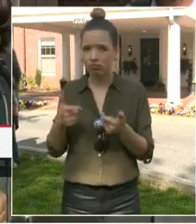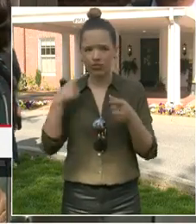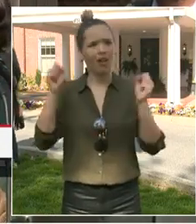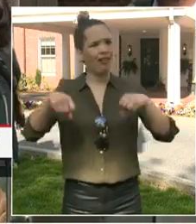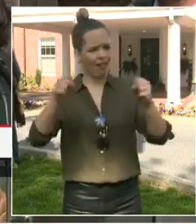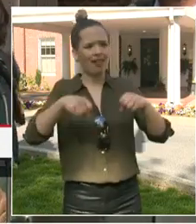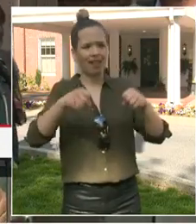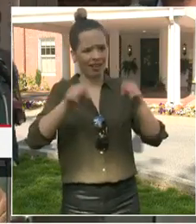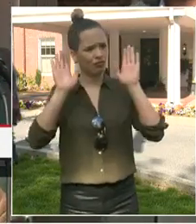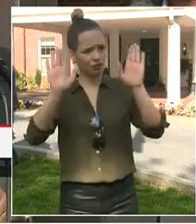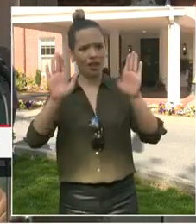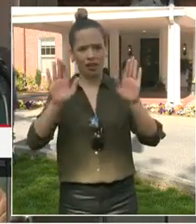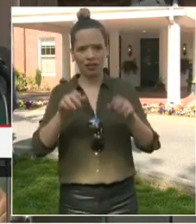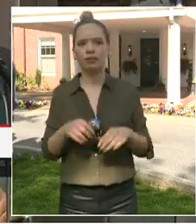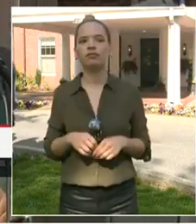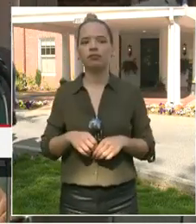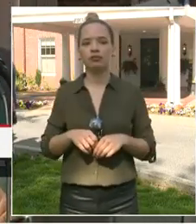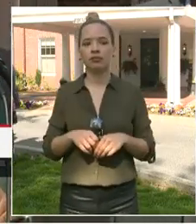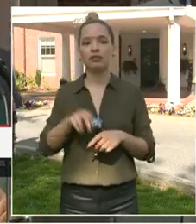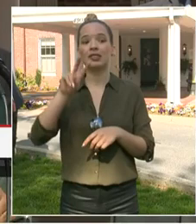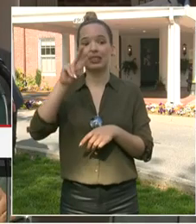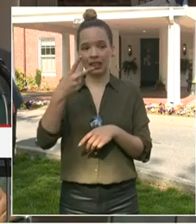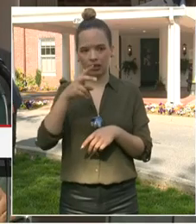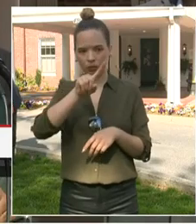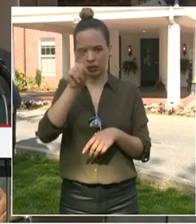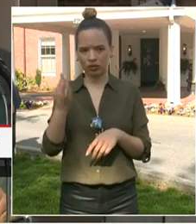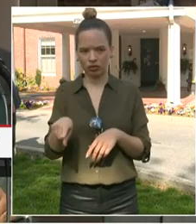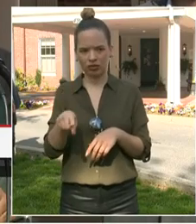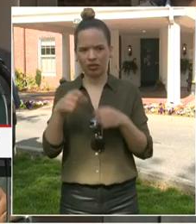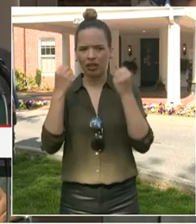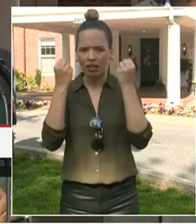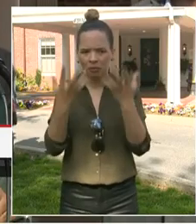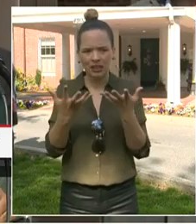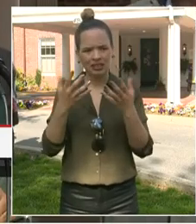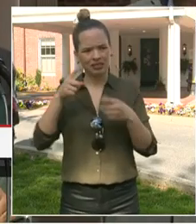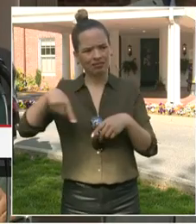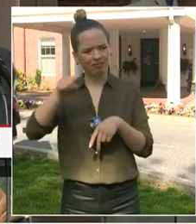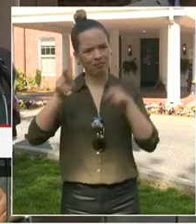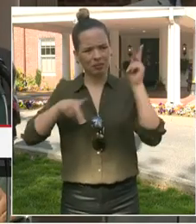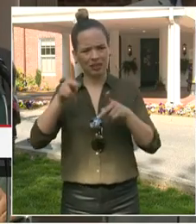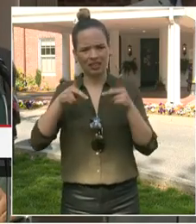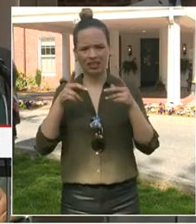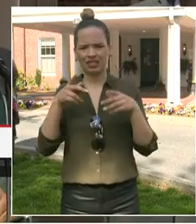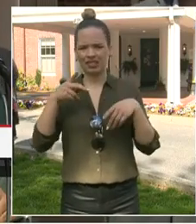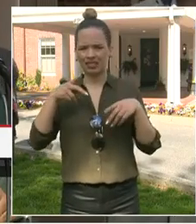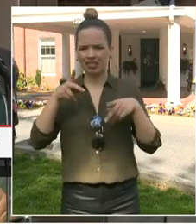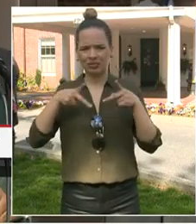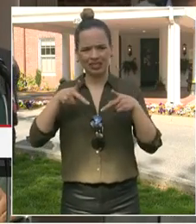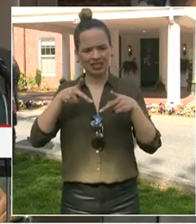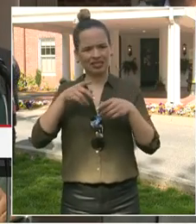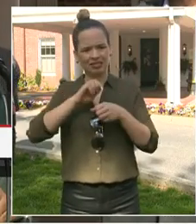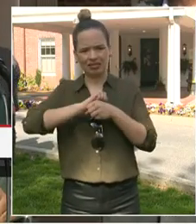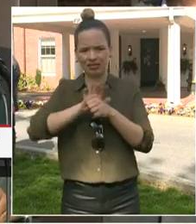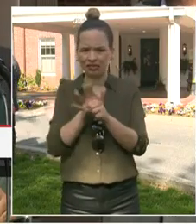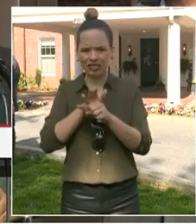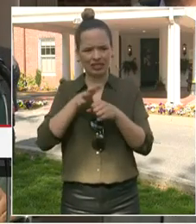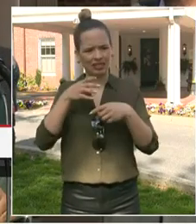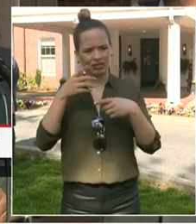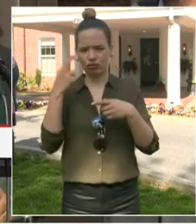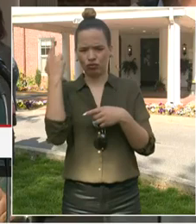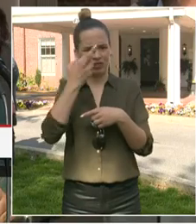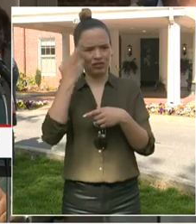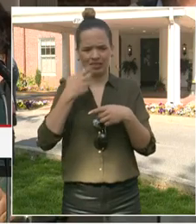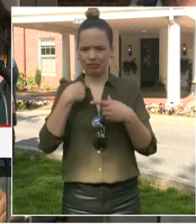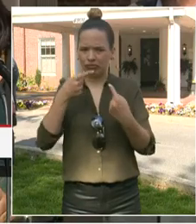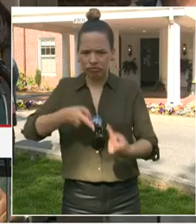So I guess my follow-up too is we have these people, a lot of people who left during COVID or whatever the reason. Is there any talk about seeing